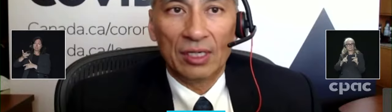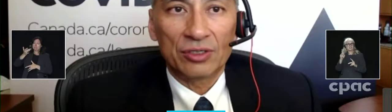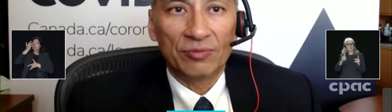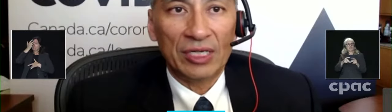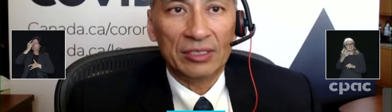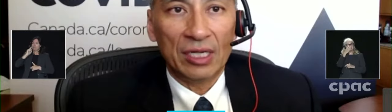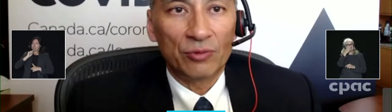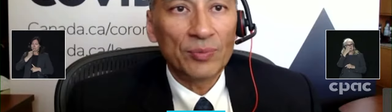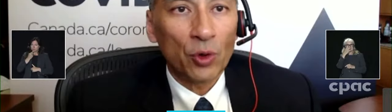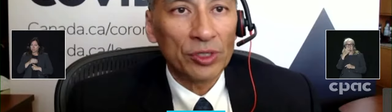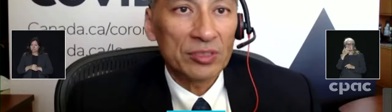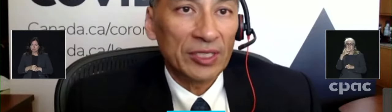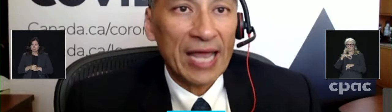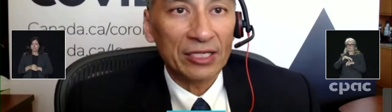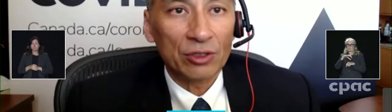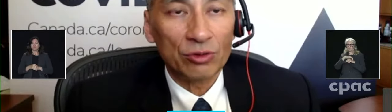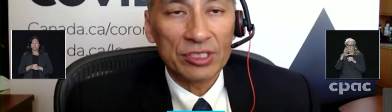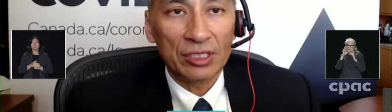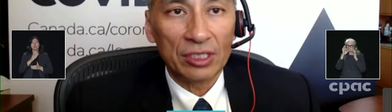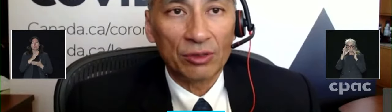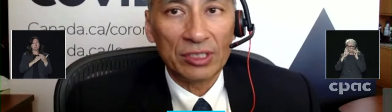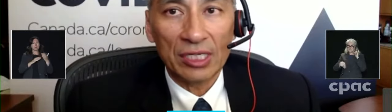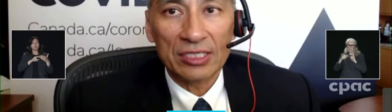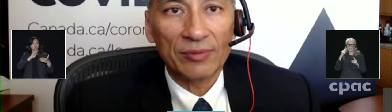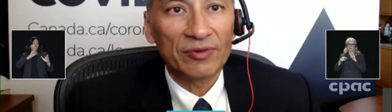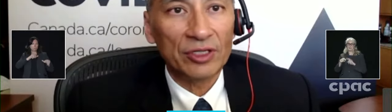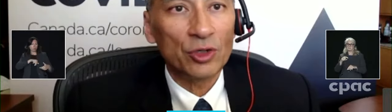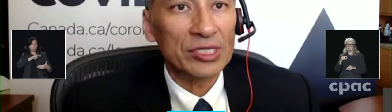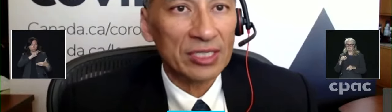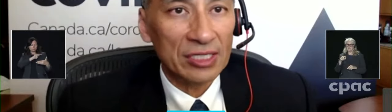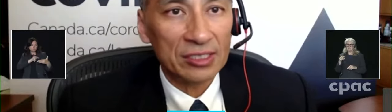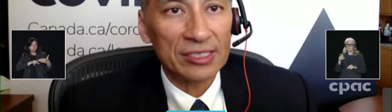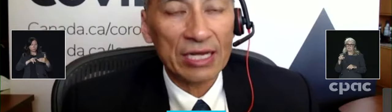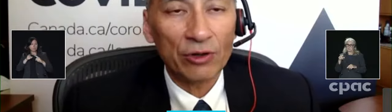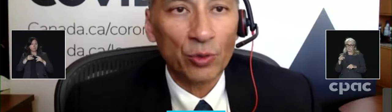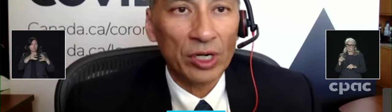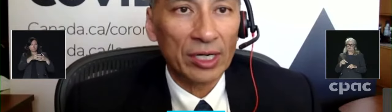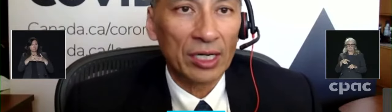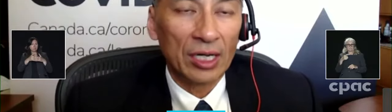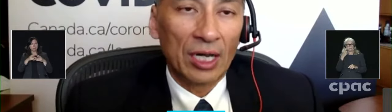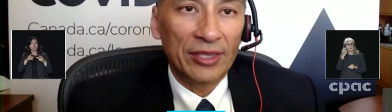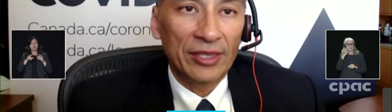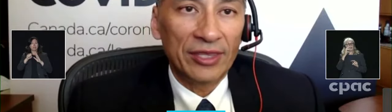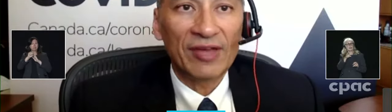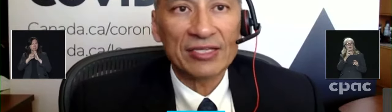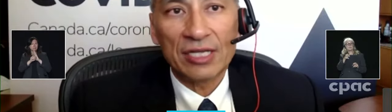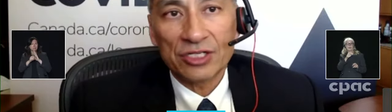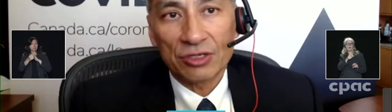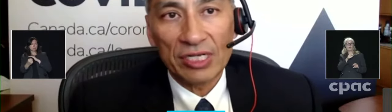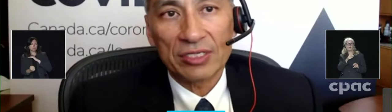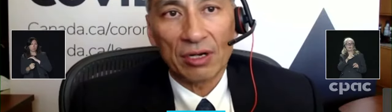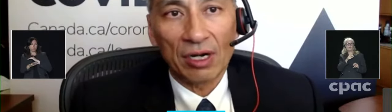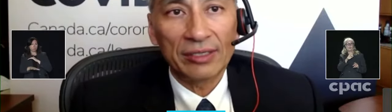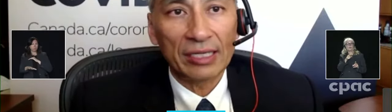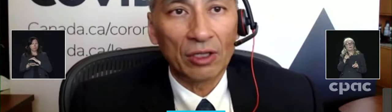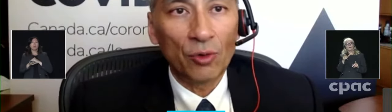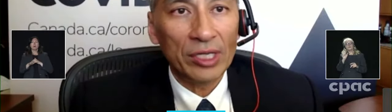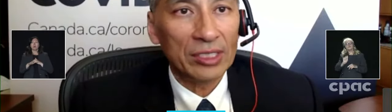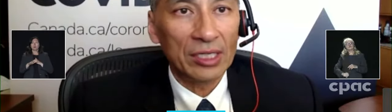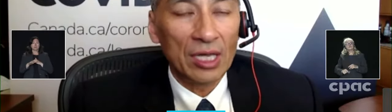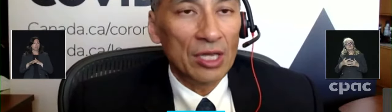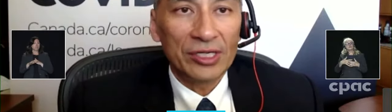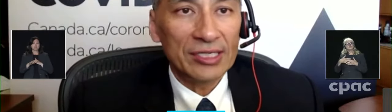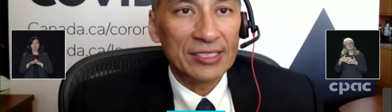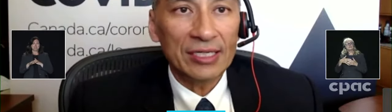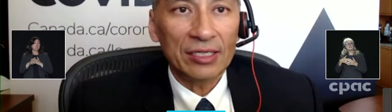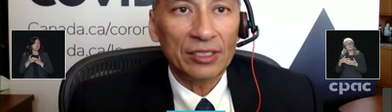the reports, be it anecdotes, in some of the U.S. states in the South where I think the vaccination rates aren't that low,